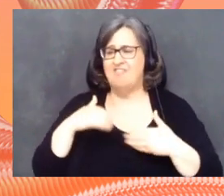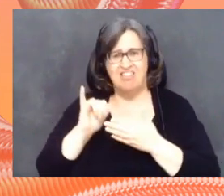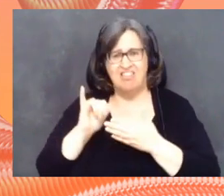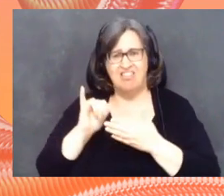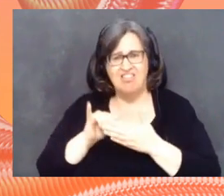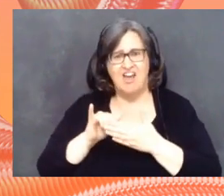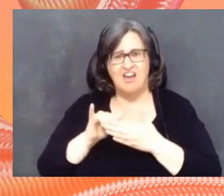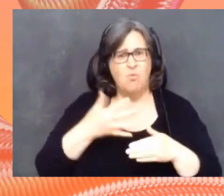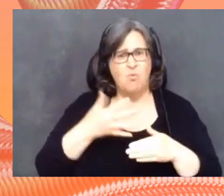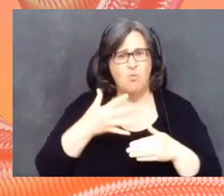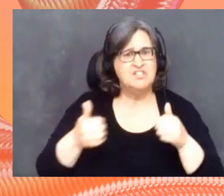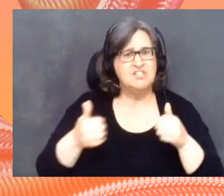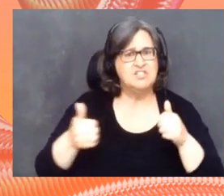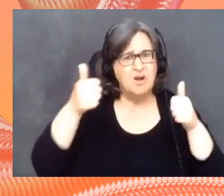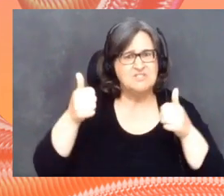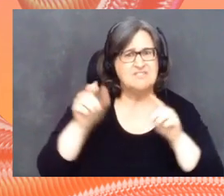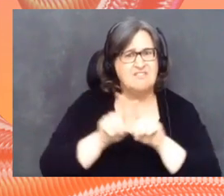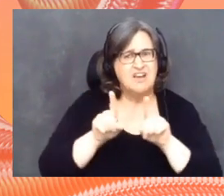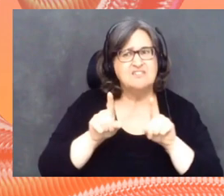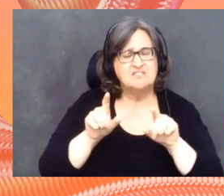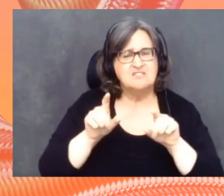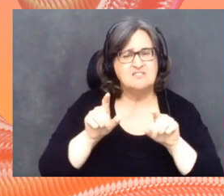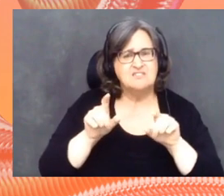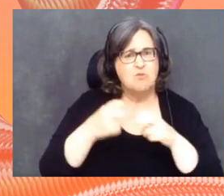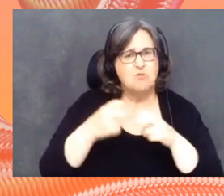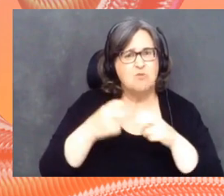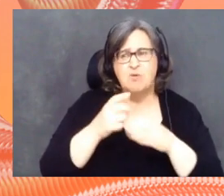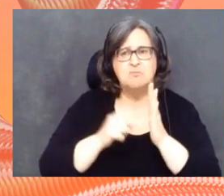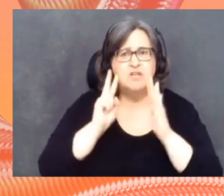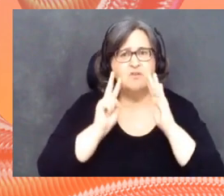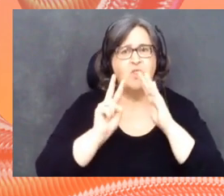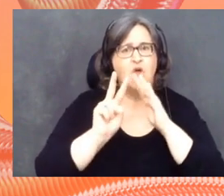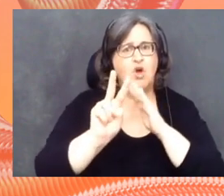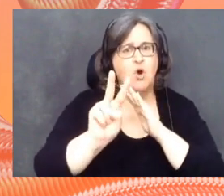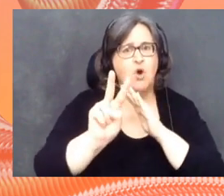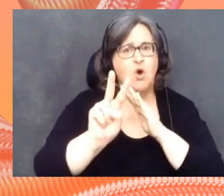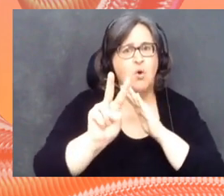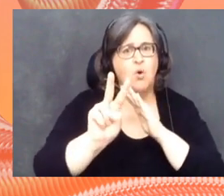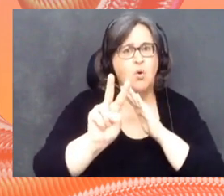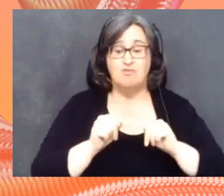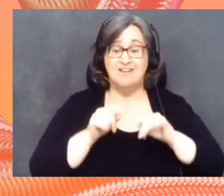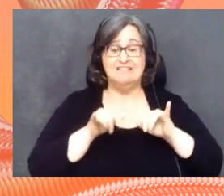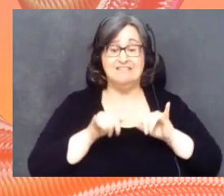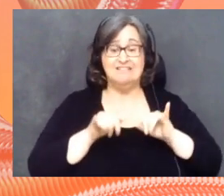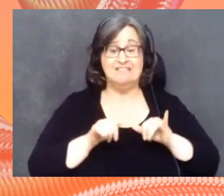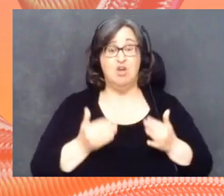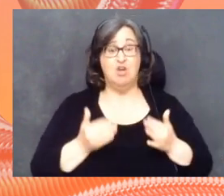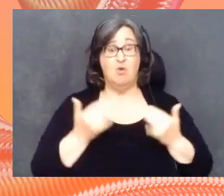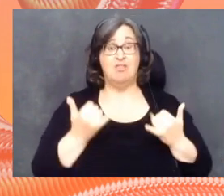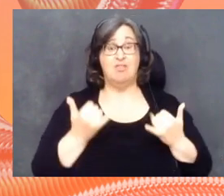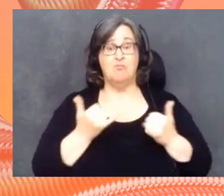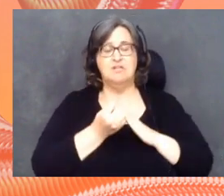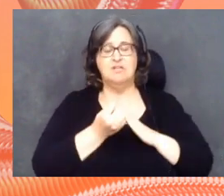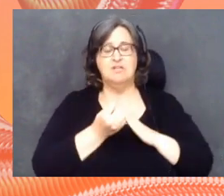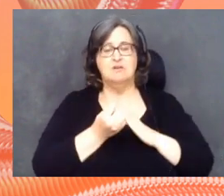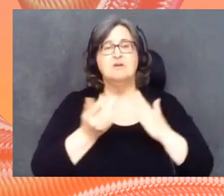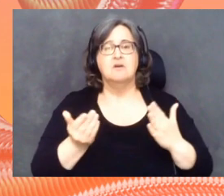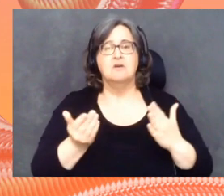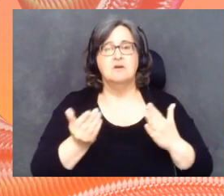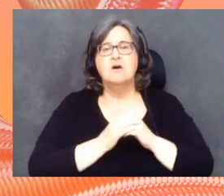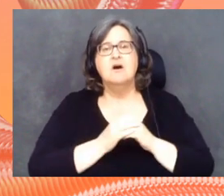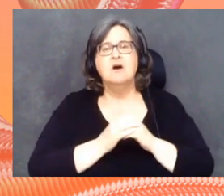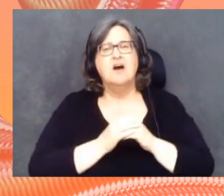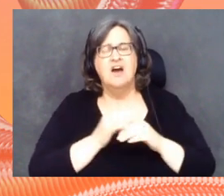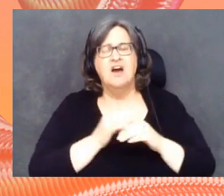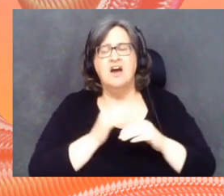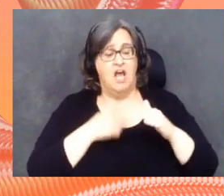does it mean to look ahead and then try to be here now? Yeah. And so then the humility of like, well, I'm not out